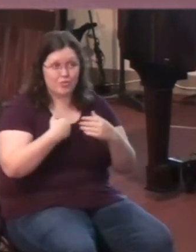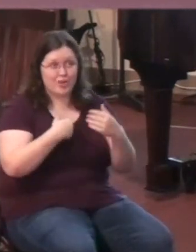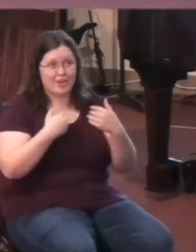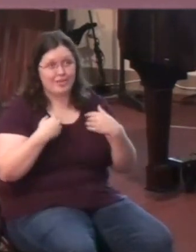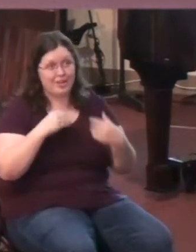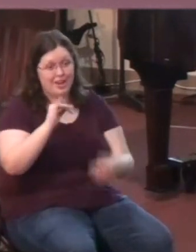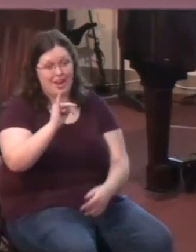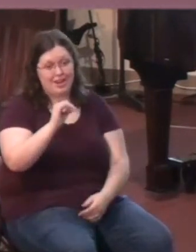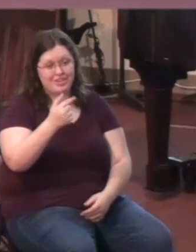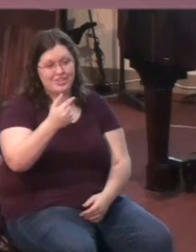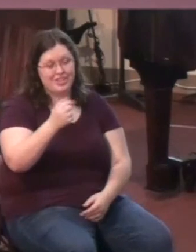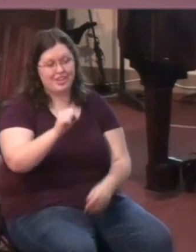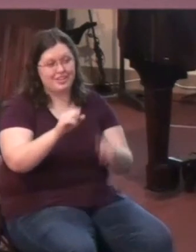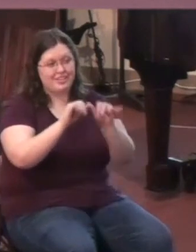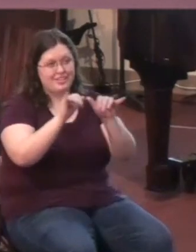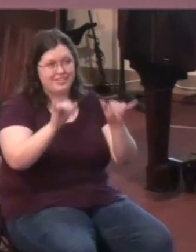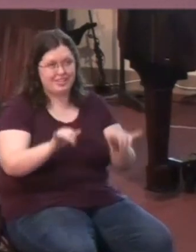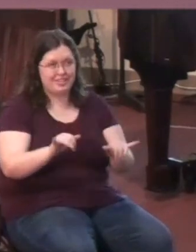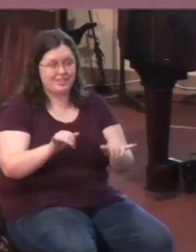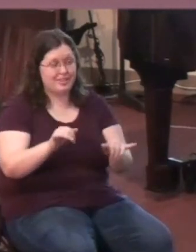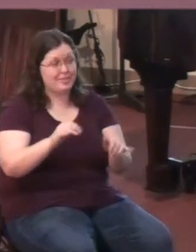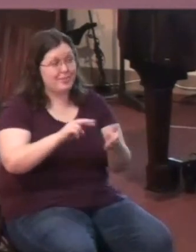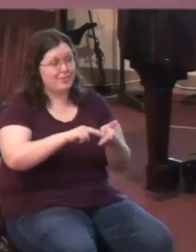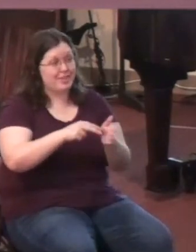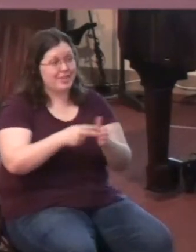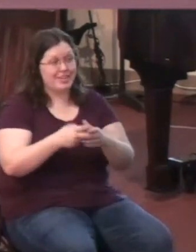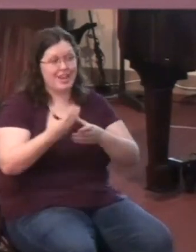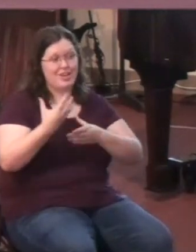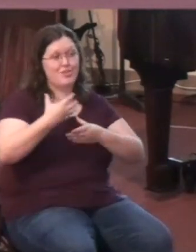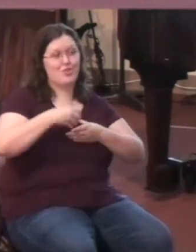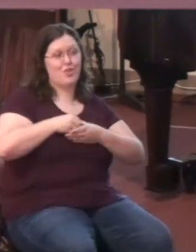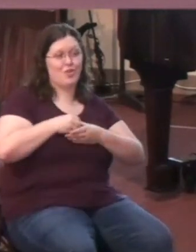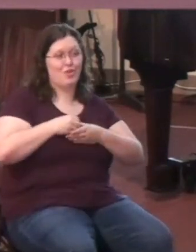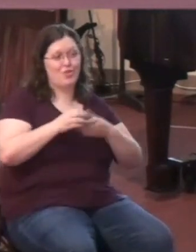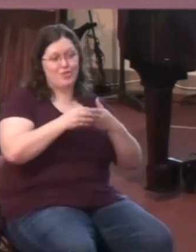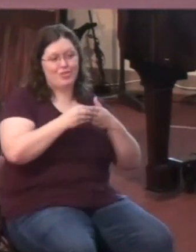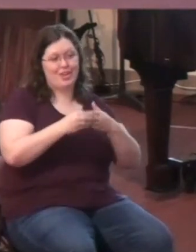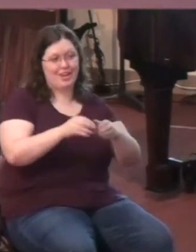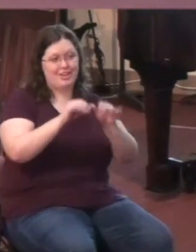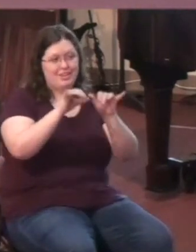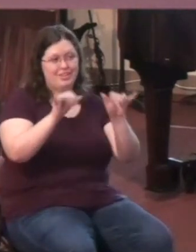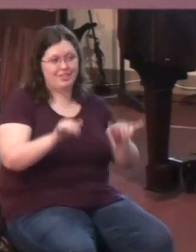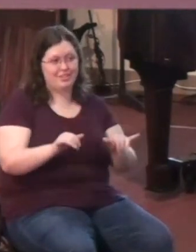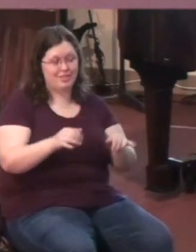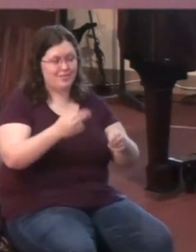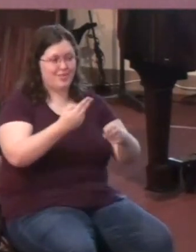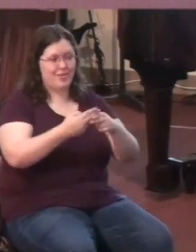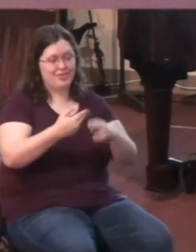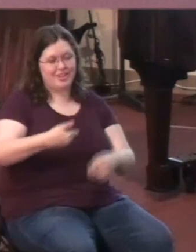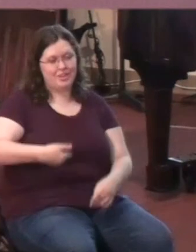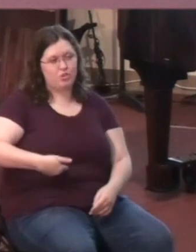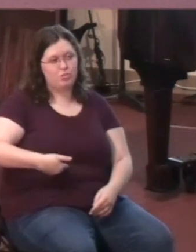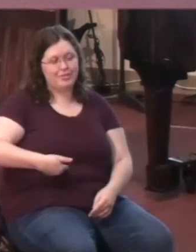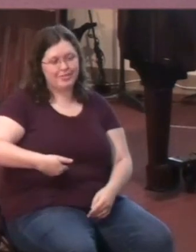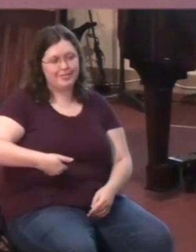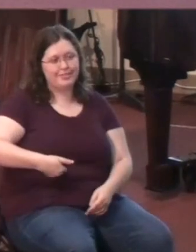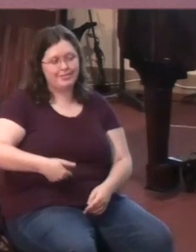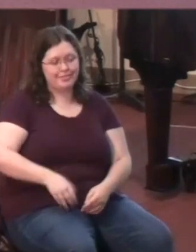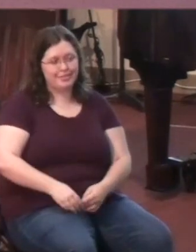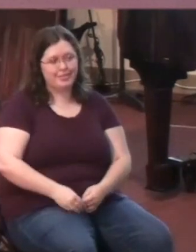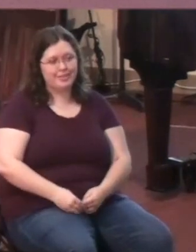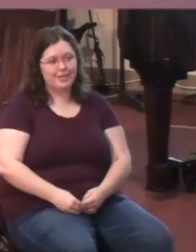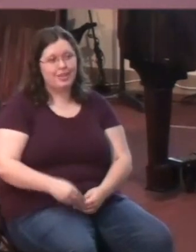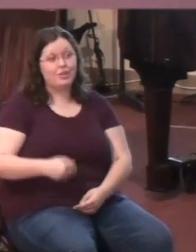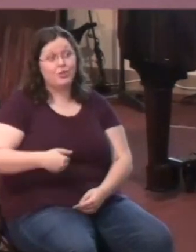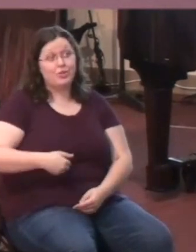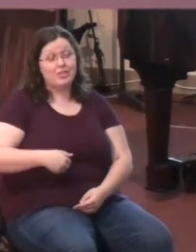system, an internal guiding system. It's called our intuition. And that intuition will lead